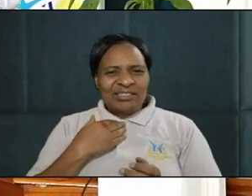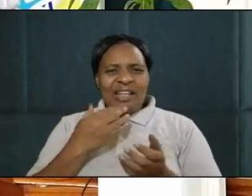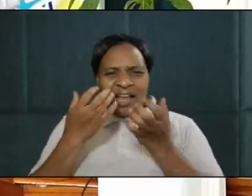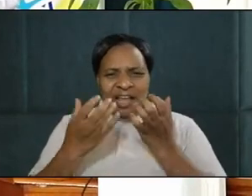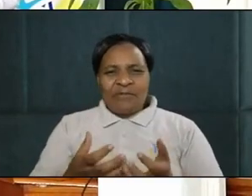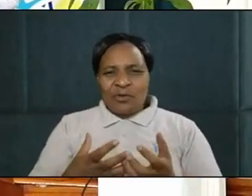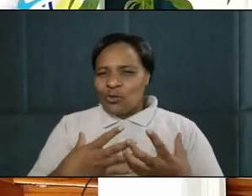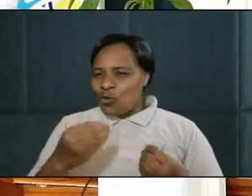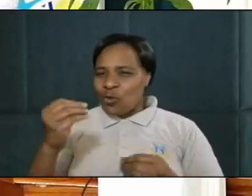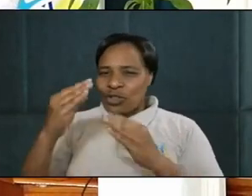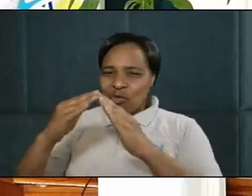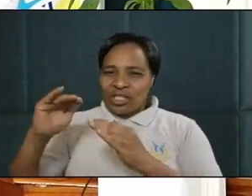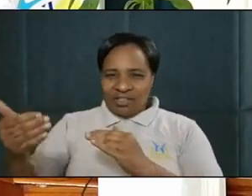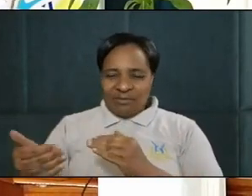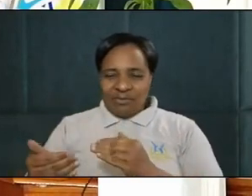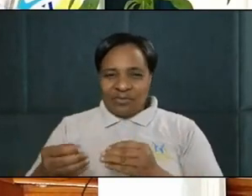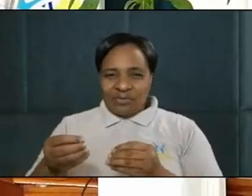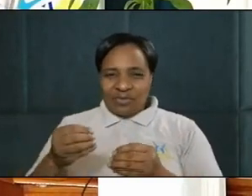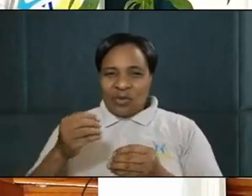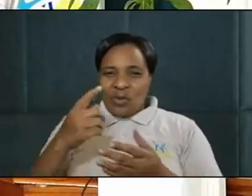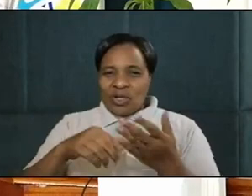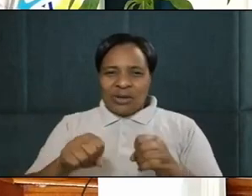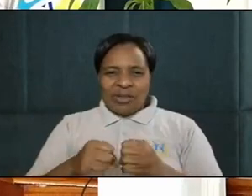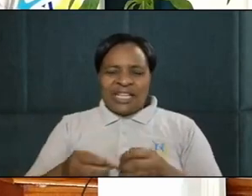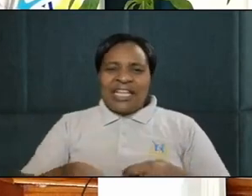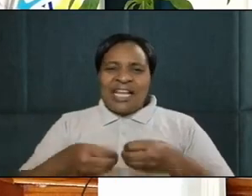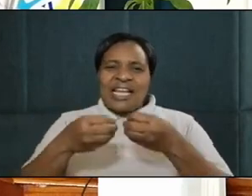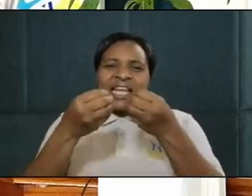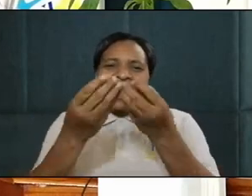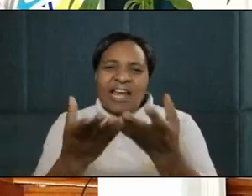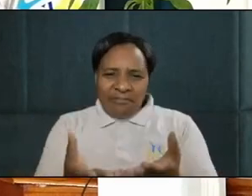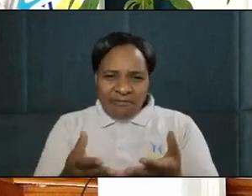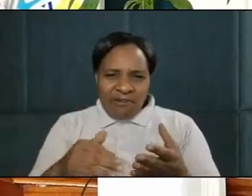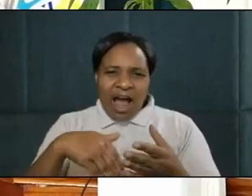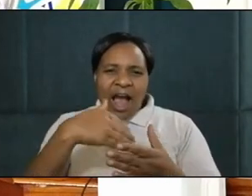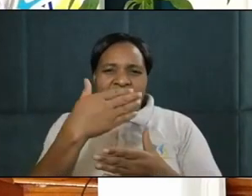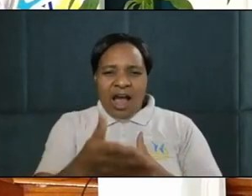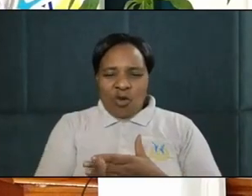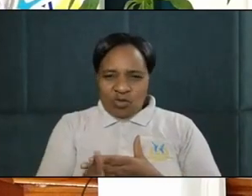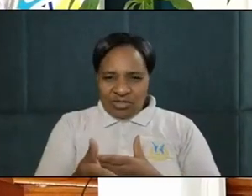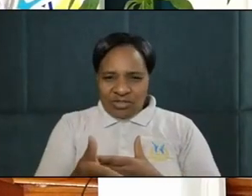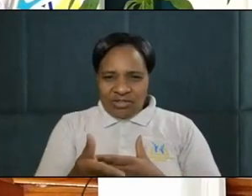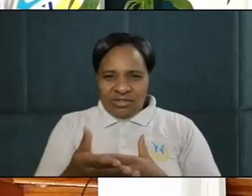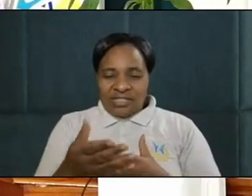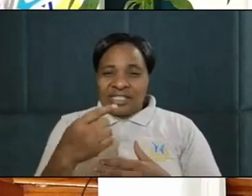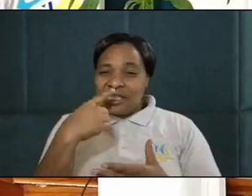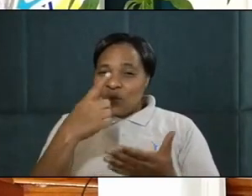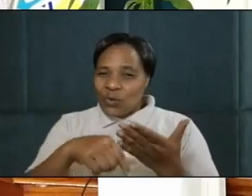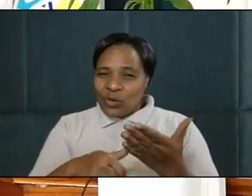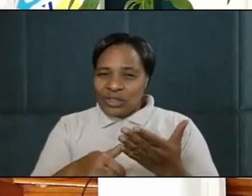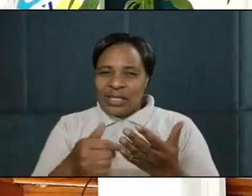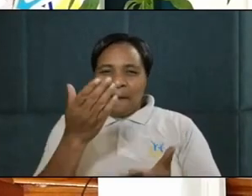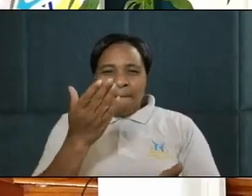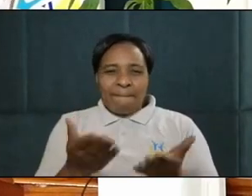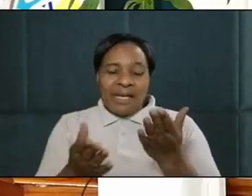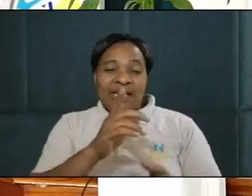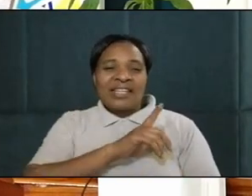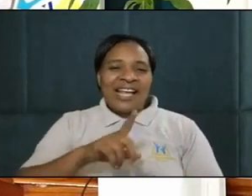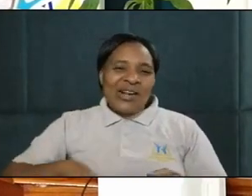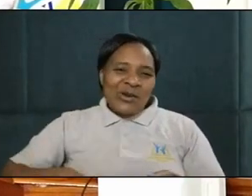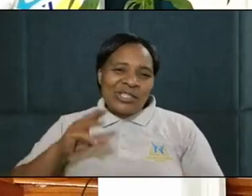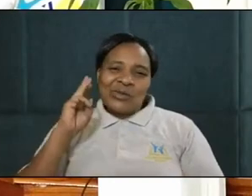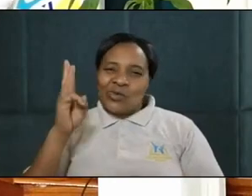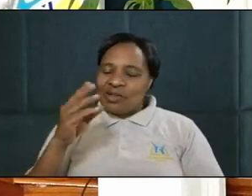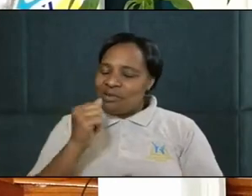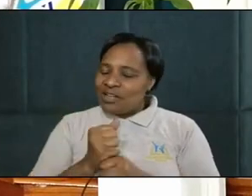Jerusalem? Yes, Aaron? They gave up and said... They gave up. Paul, now we give up. You go. And they said... May the Lord's will be done.